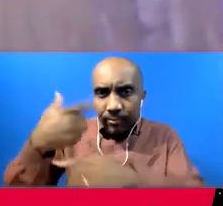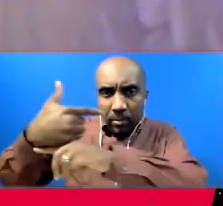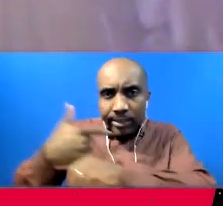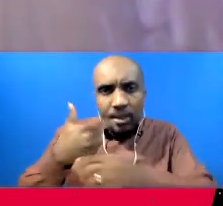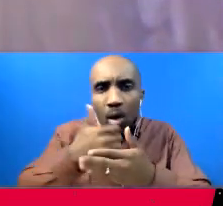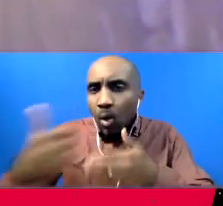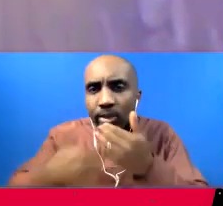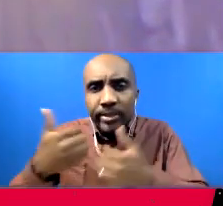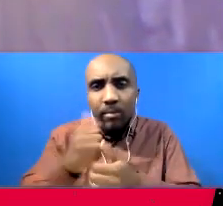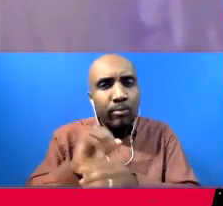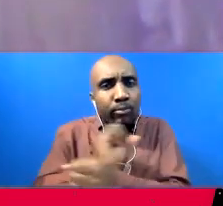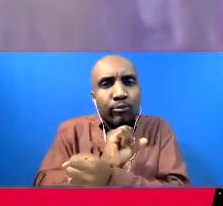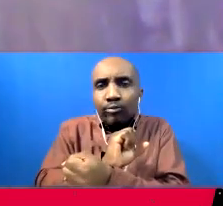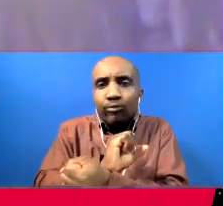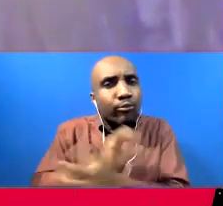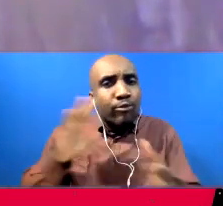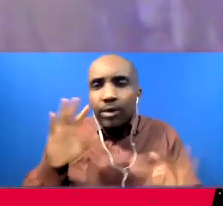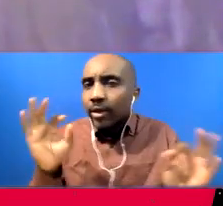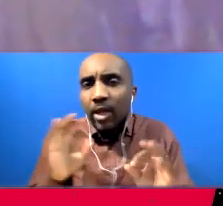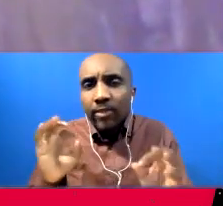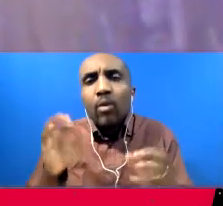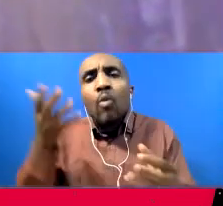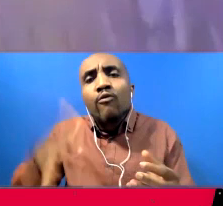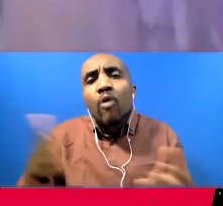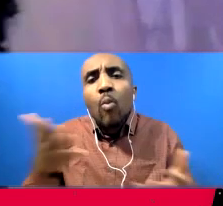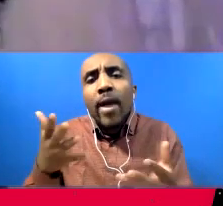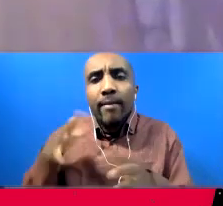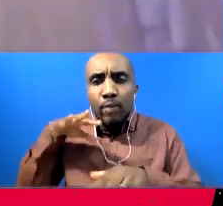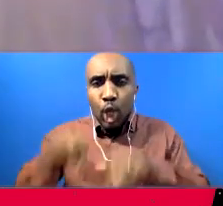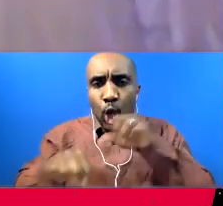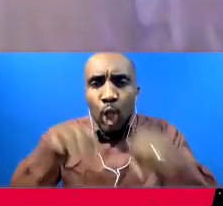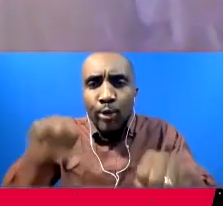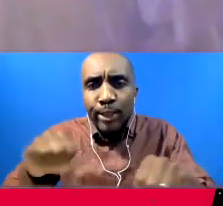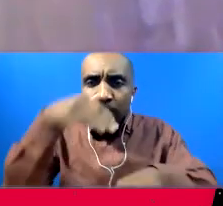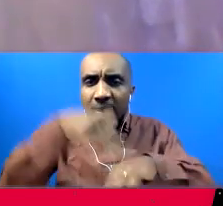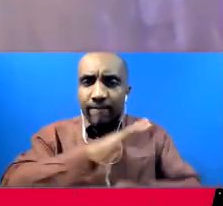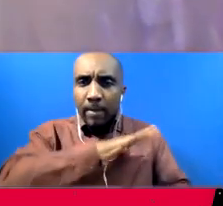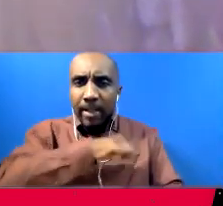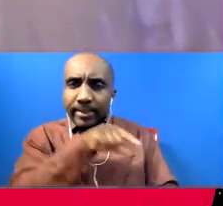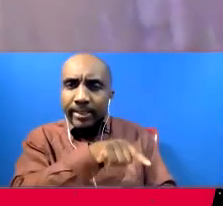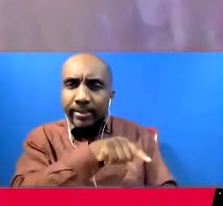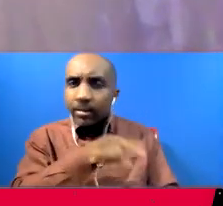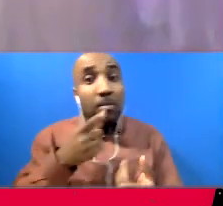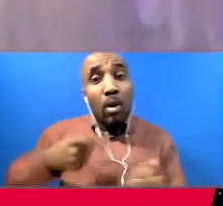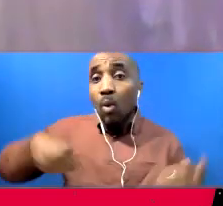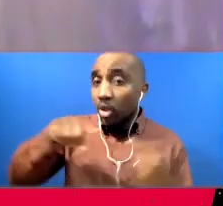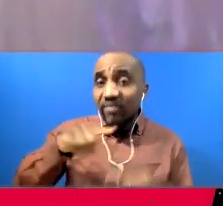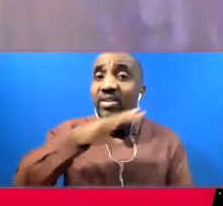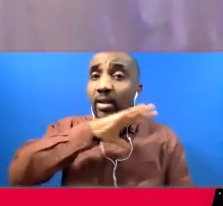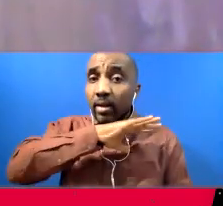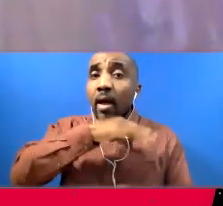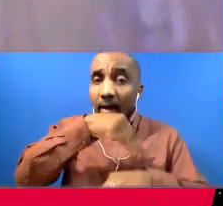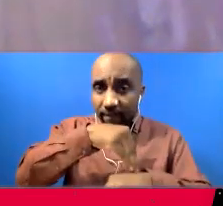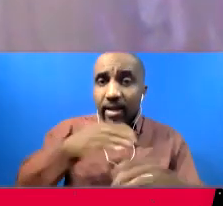things that are tied and rooted in colonialism, which does not only affect Palestinians, it affects us all,